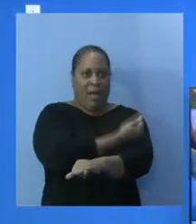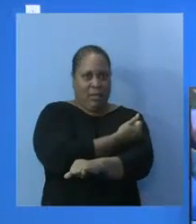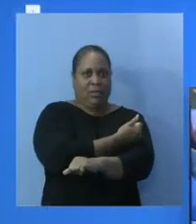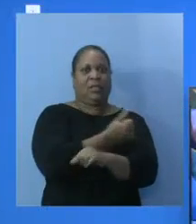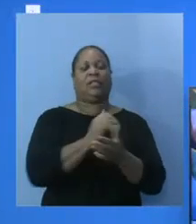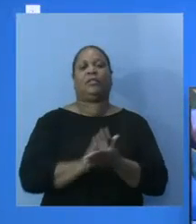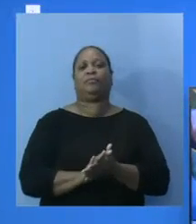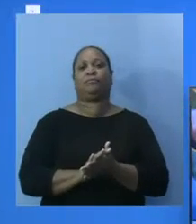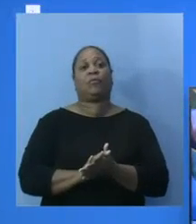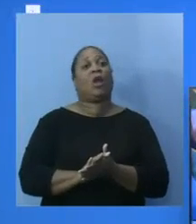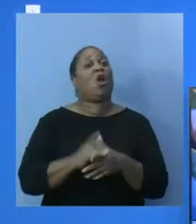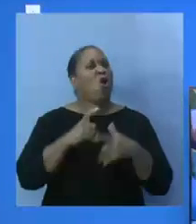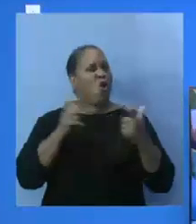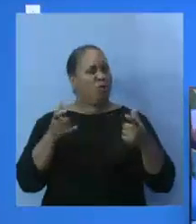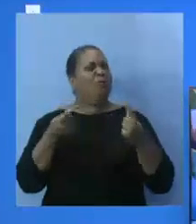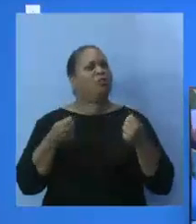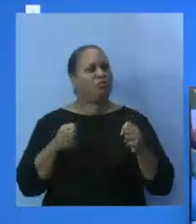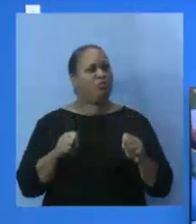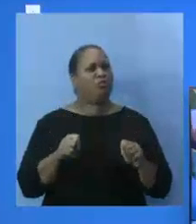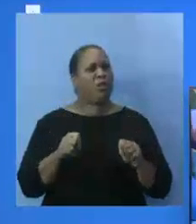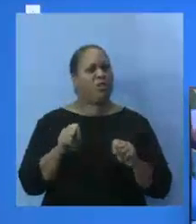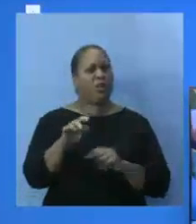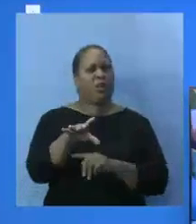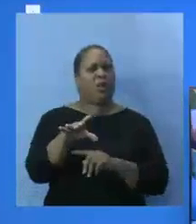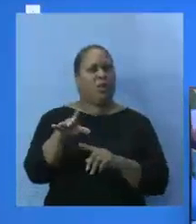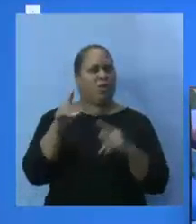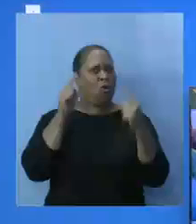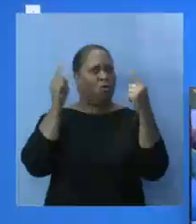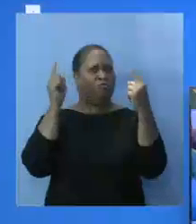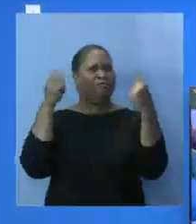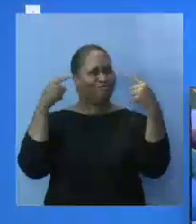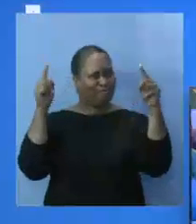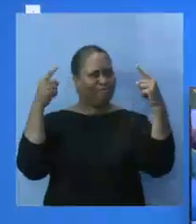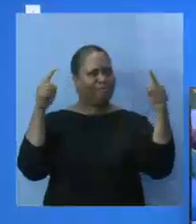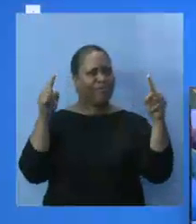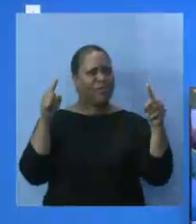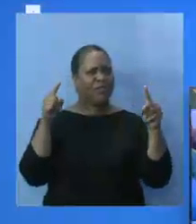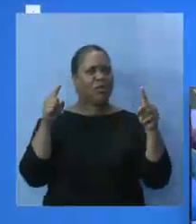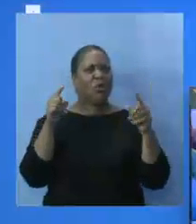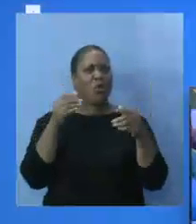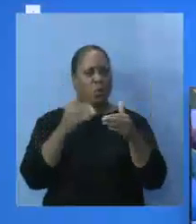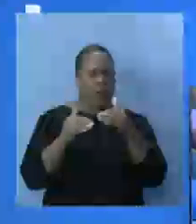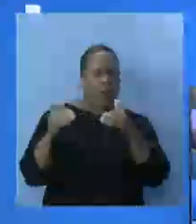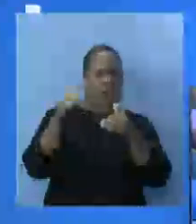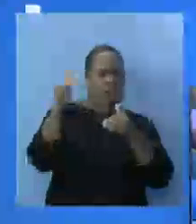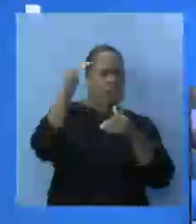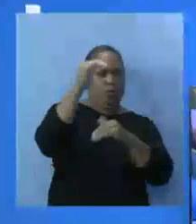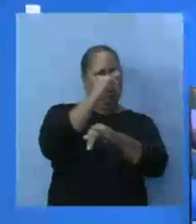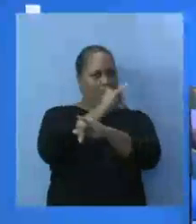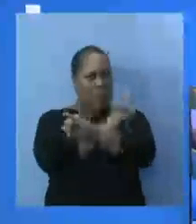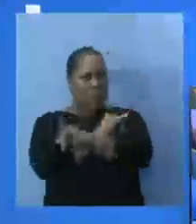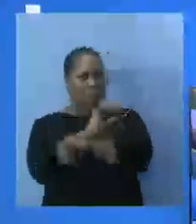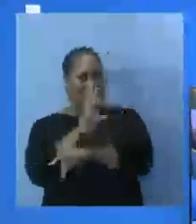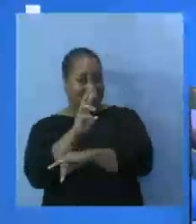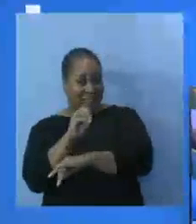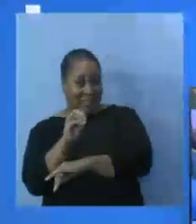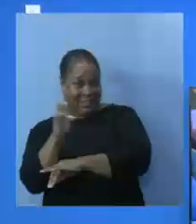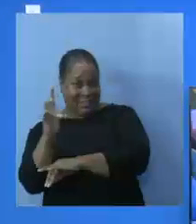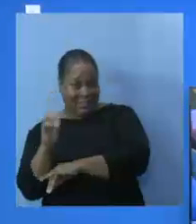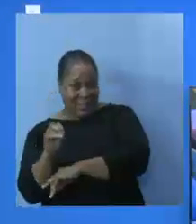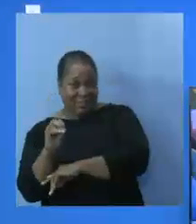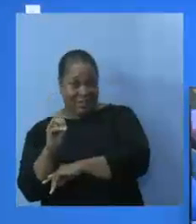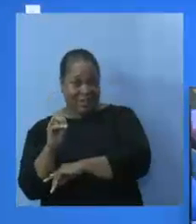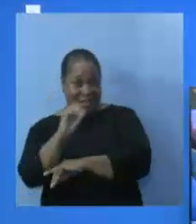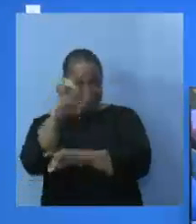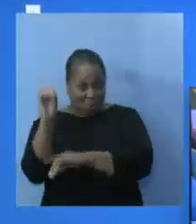And ultimately, what we're trying to obtain is herd immunity. So if we can get up to 60 to 70% of our population, our preference would